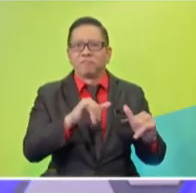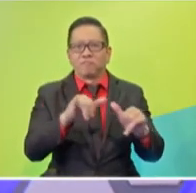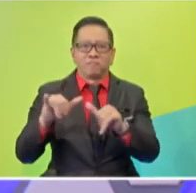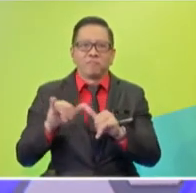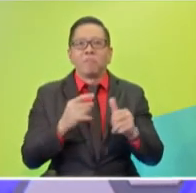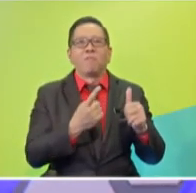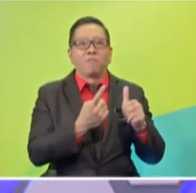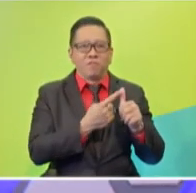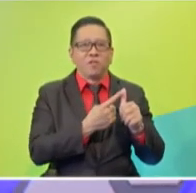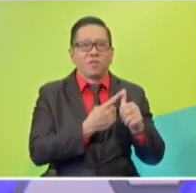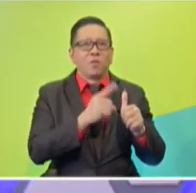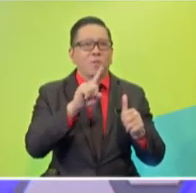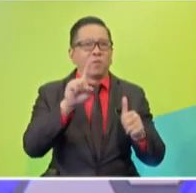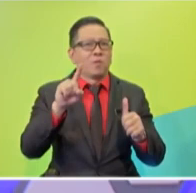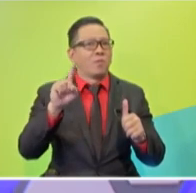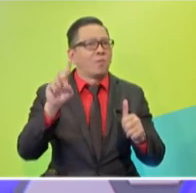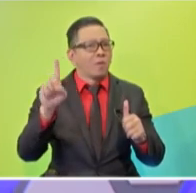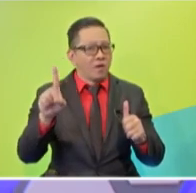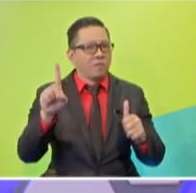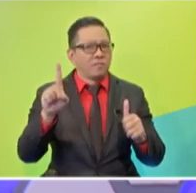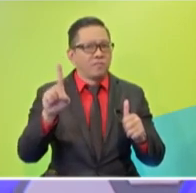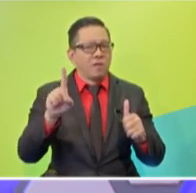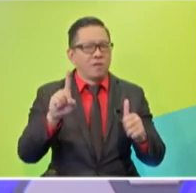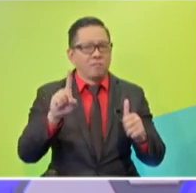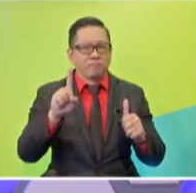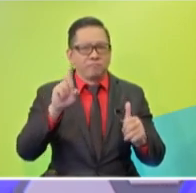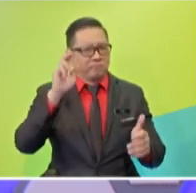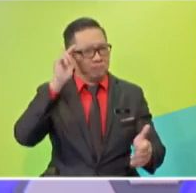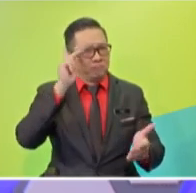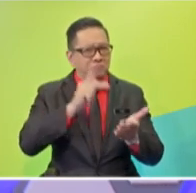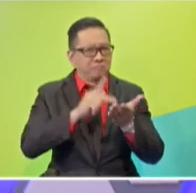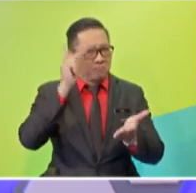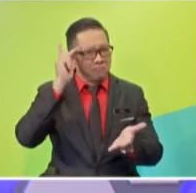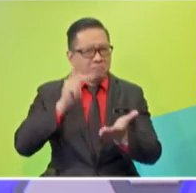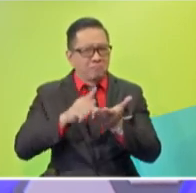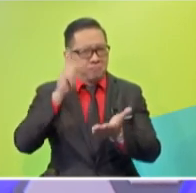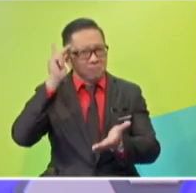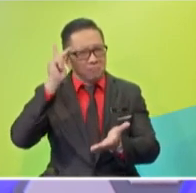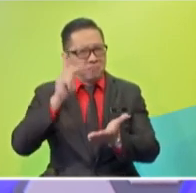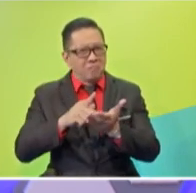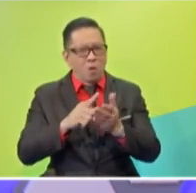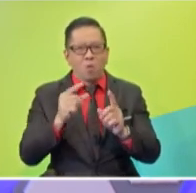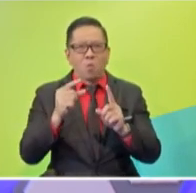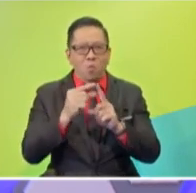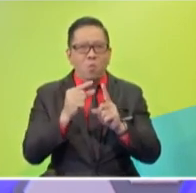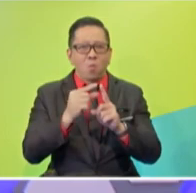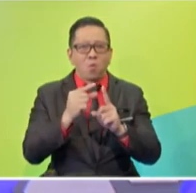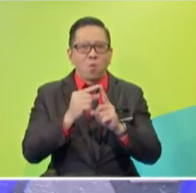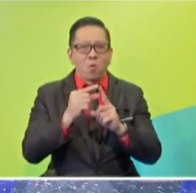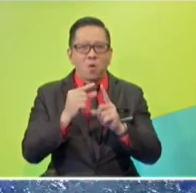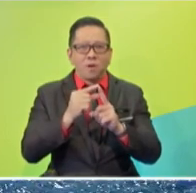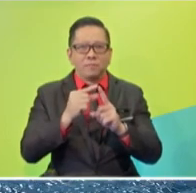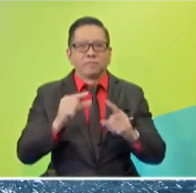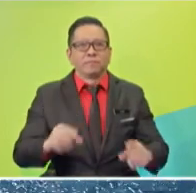first, 1.1.1. Recognize and reproduce independently a wide range of target